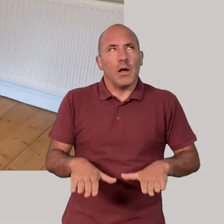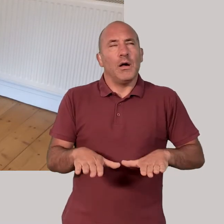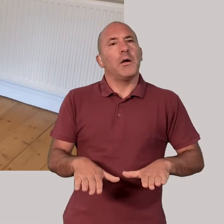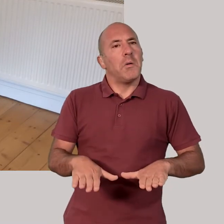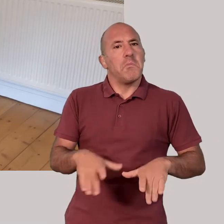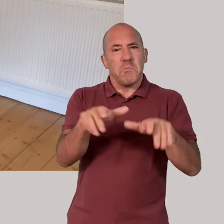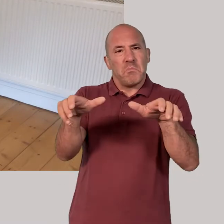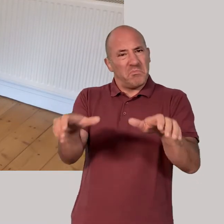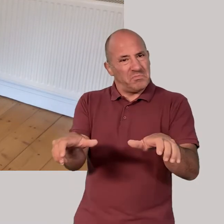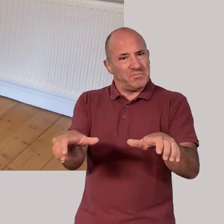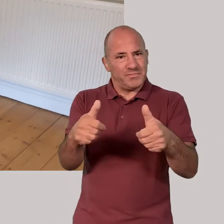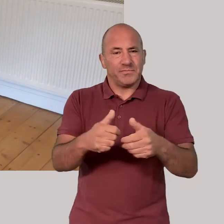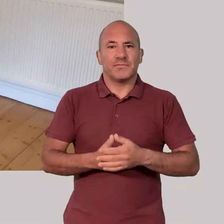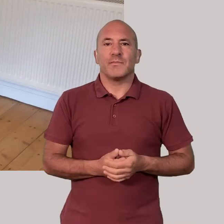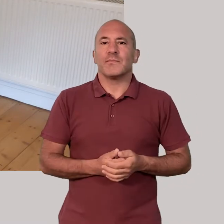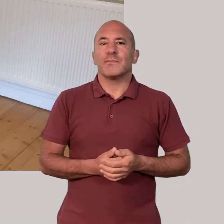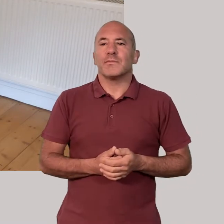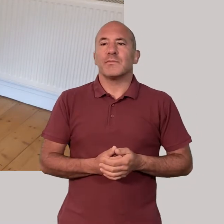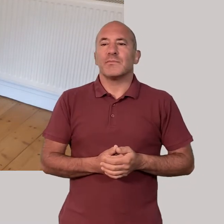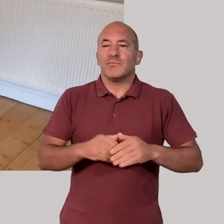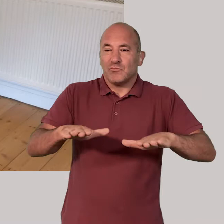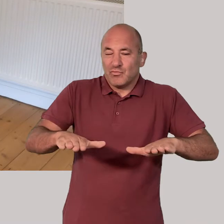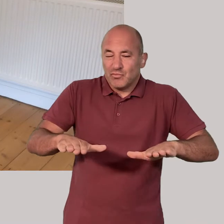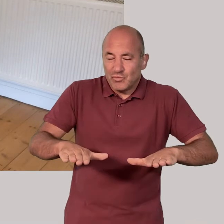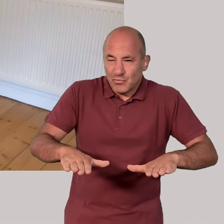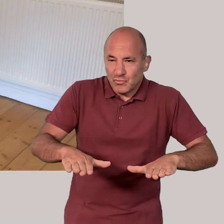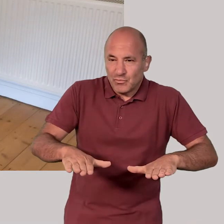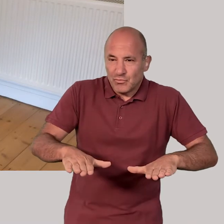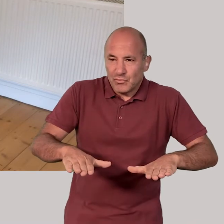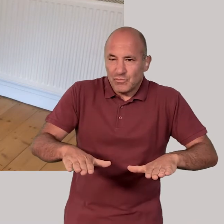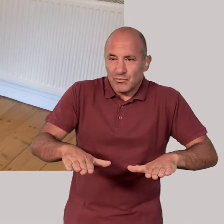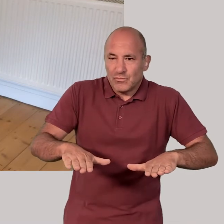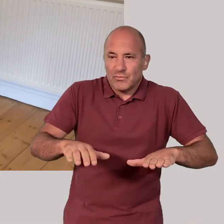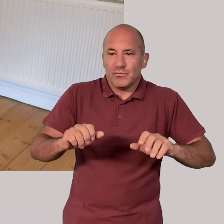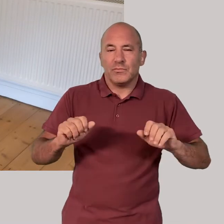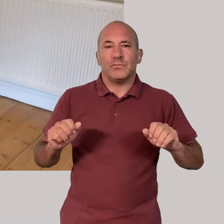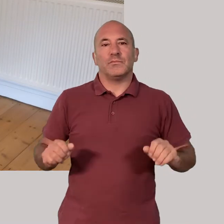let go so they can notice the difference. Pressing down a little bit.